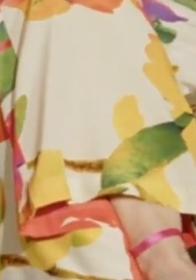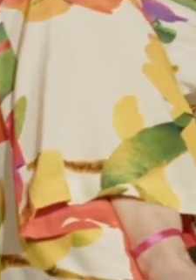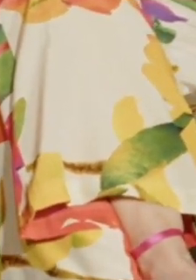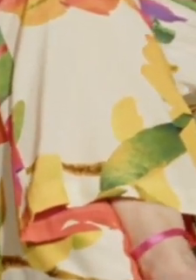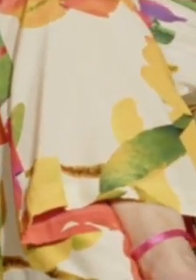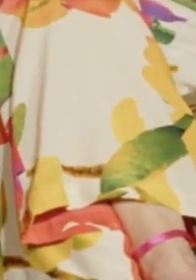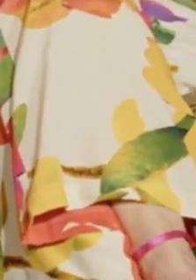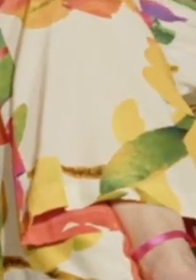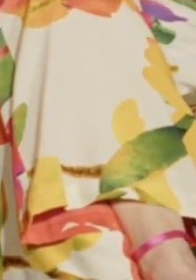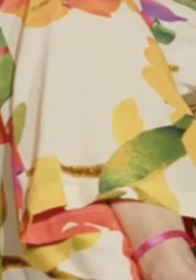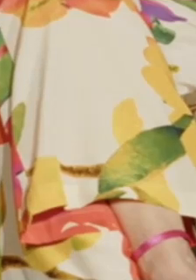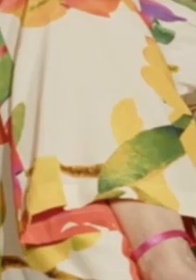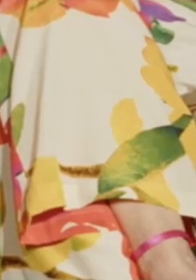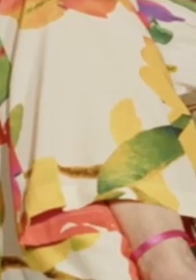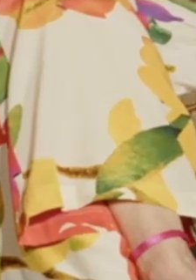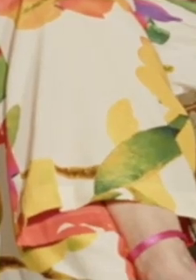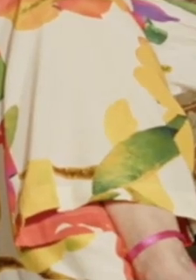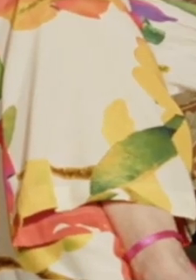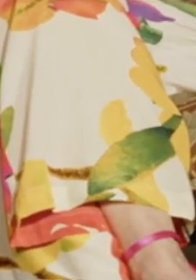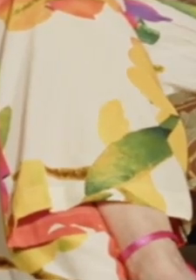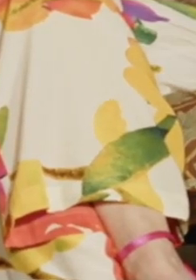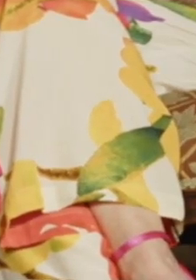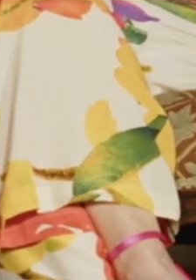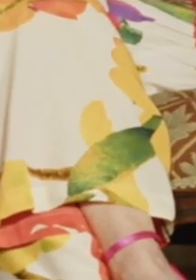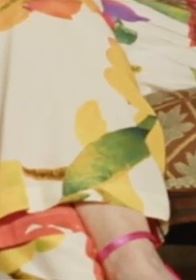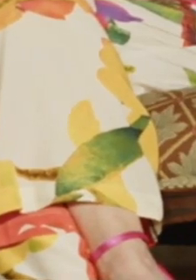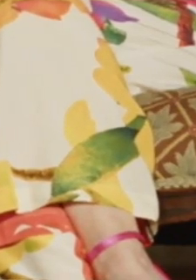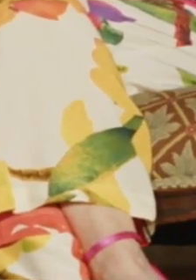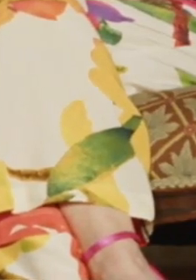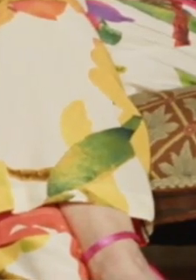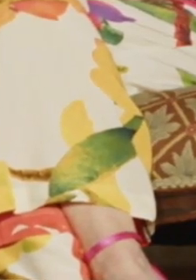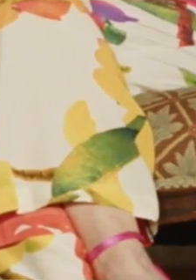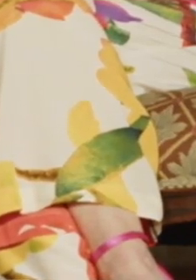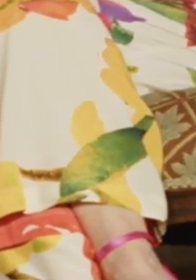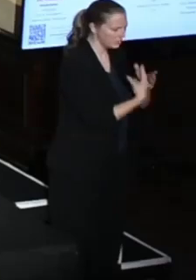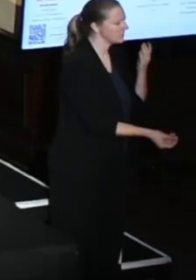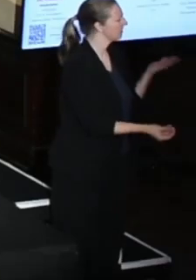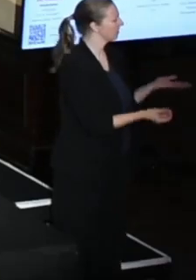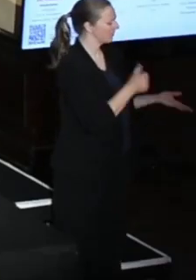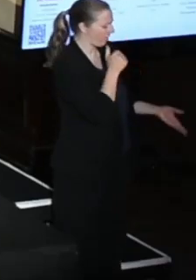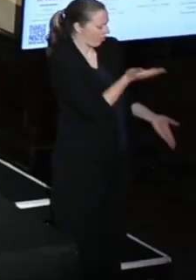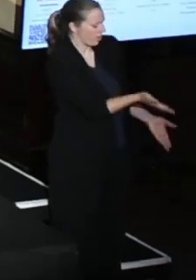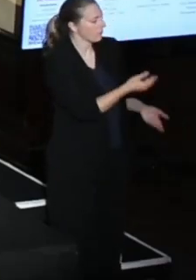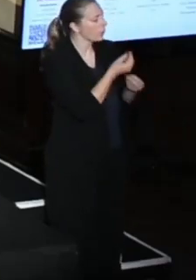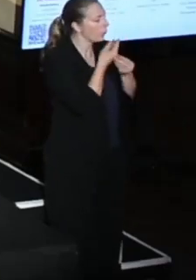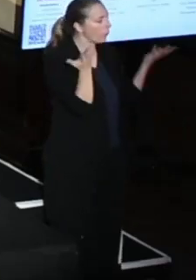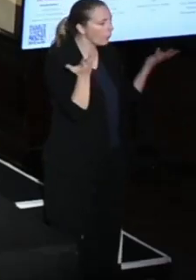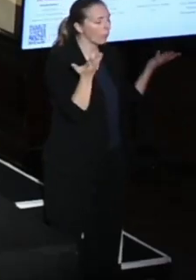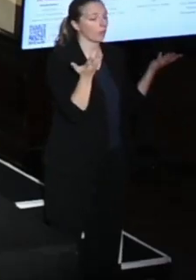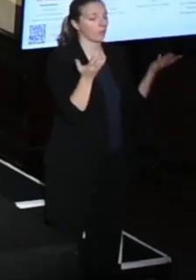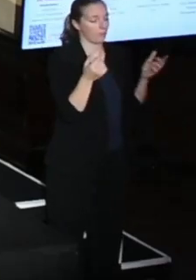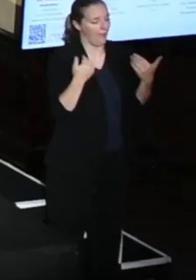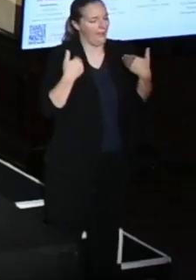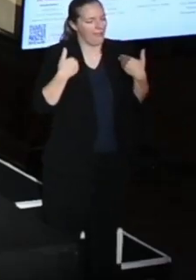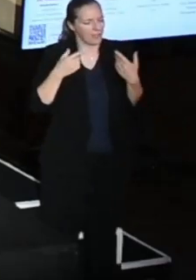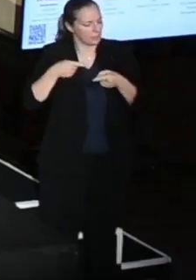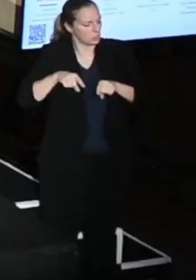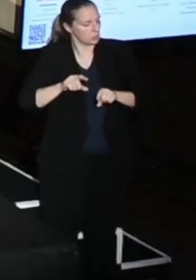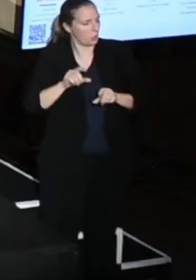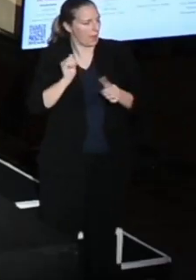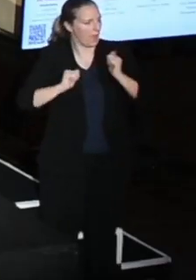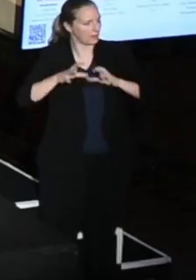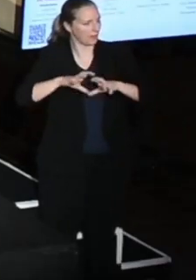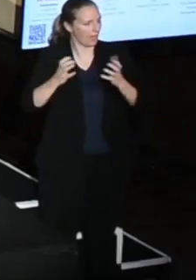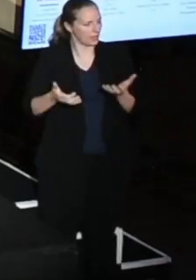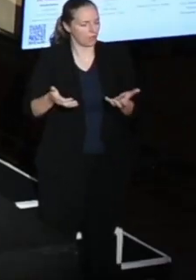best everything, best pay, there was a life force missing for me that was present in acting class. And so I just